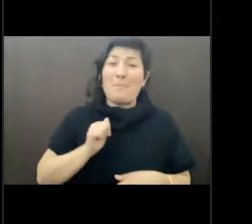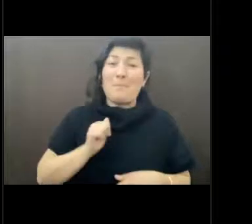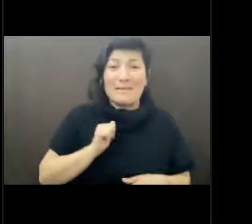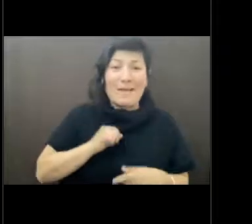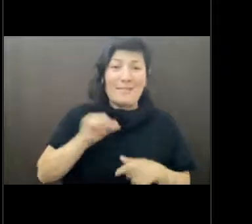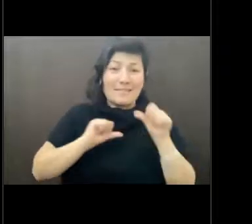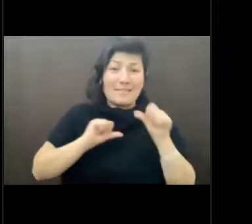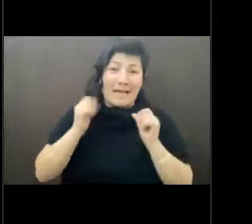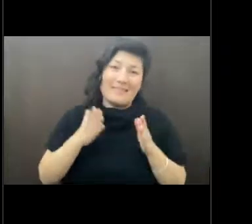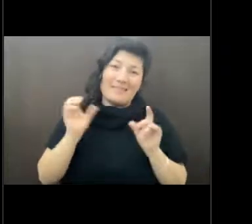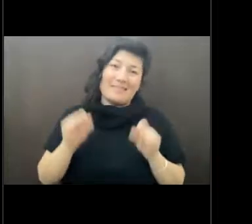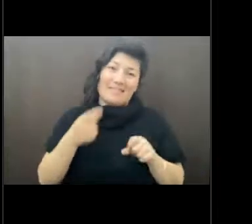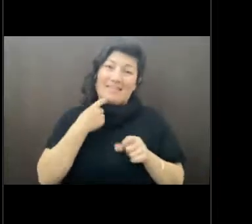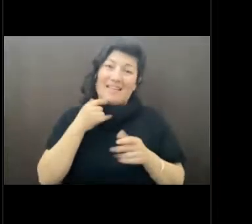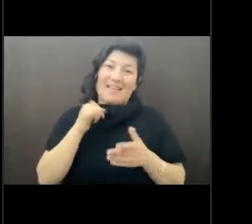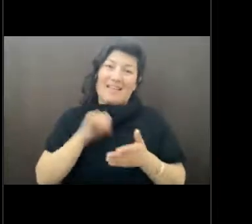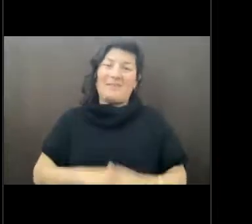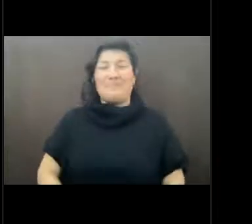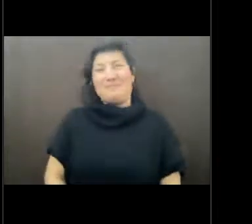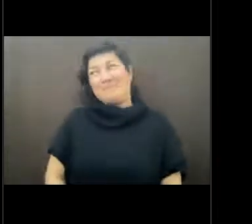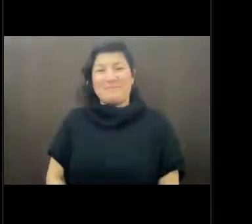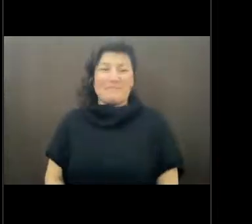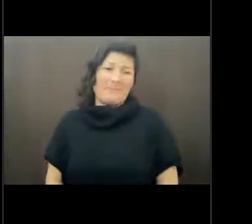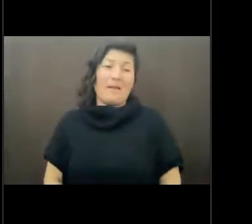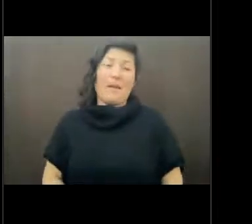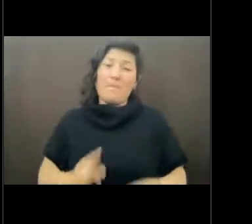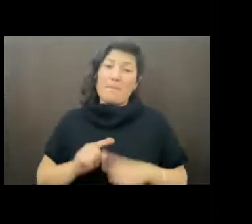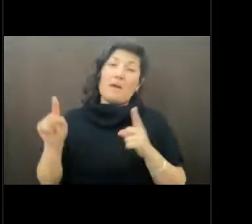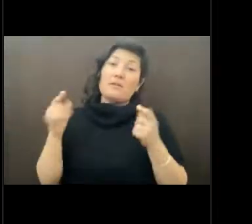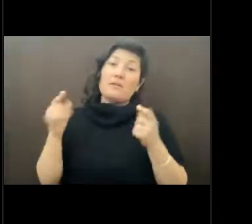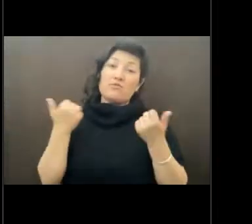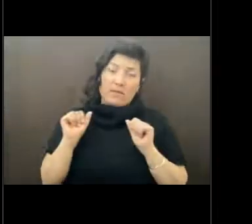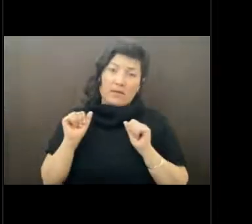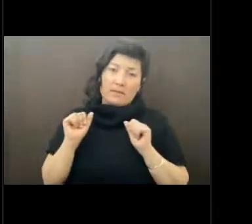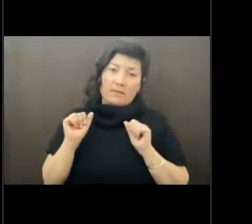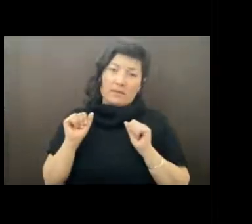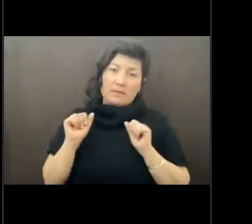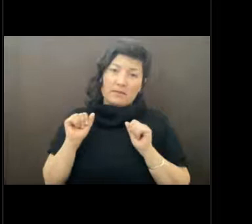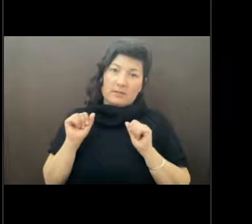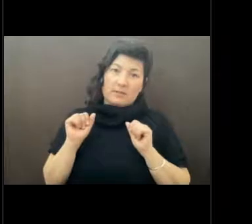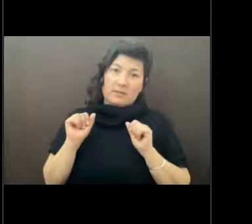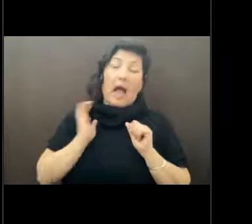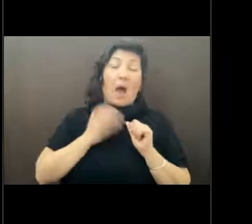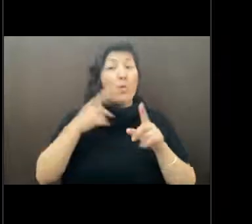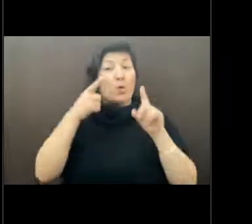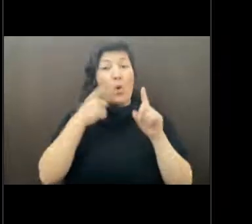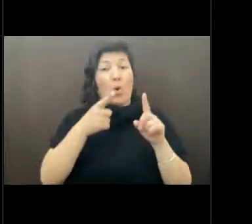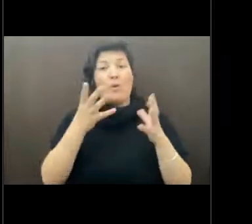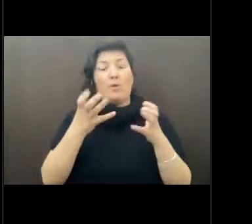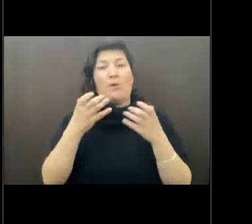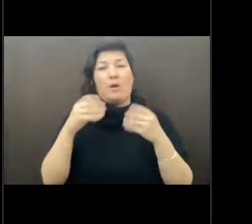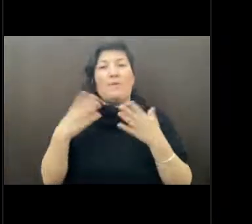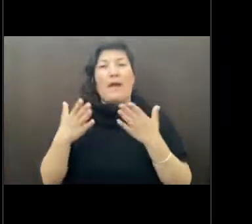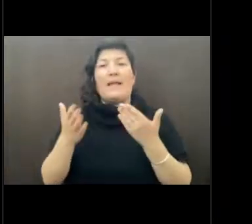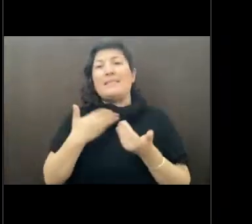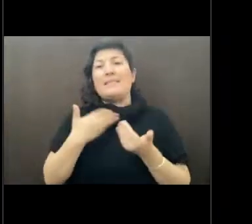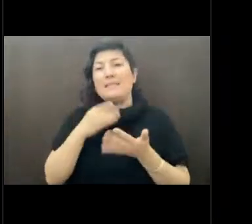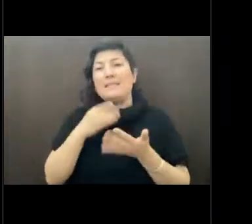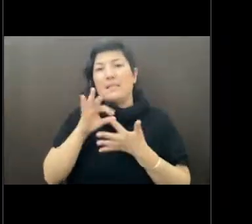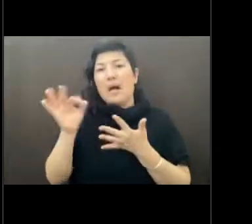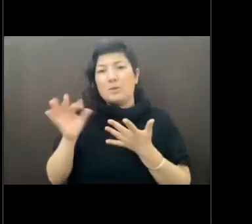What we're trying to do here is to provide for them the easy option, the easy